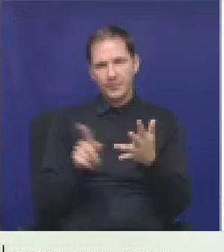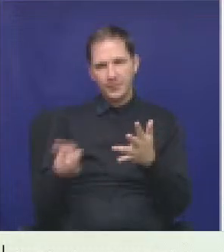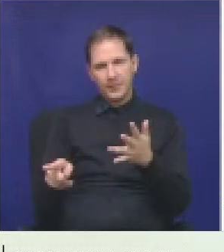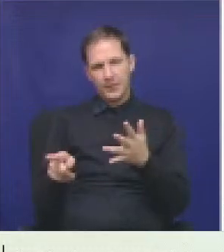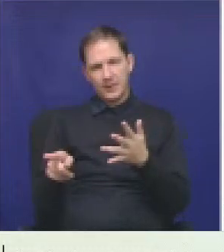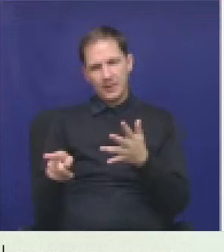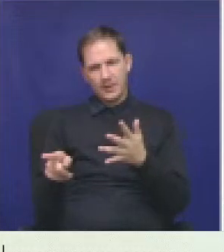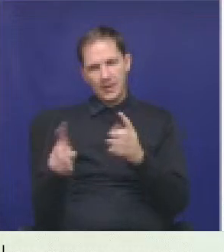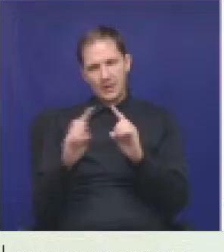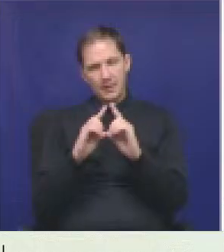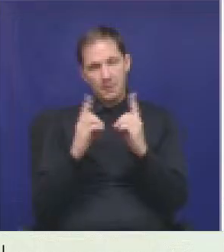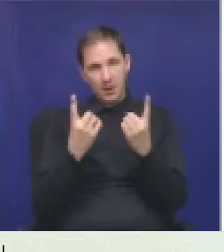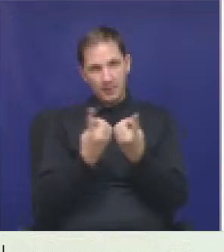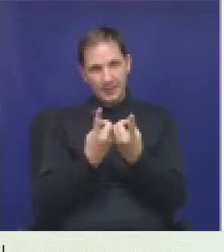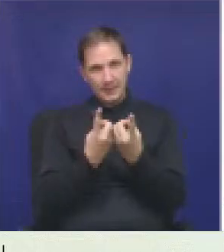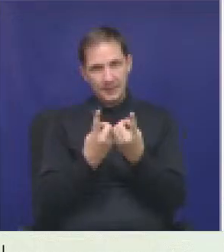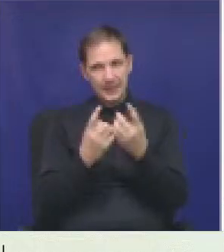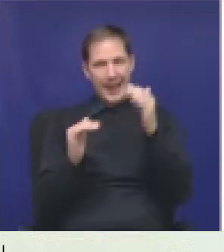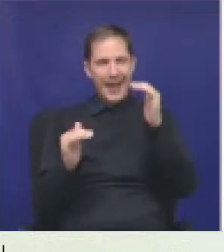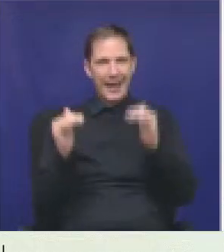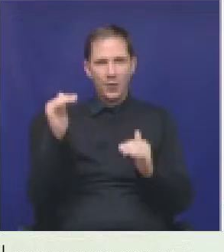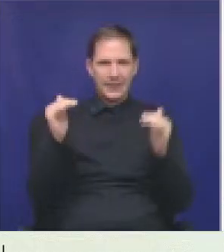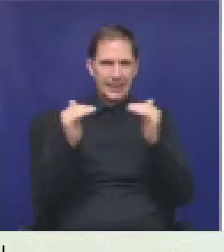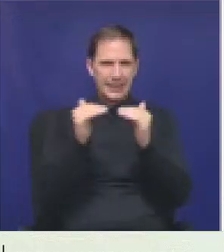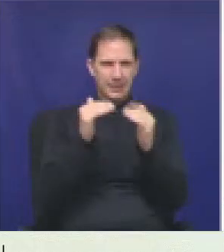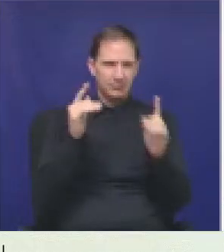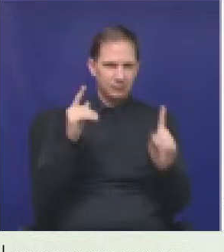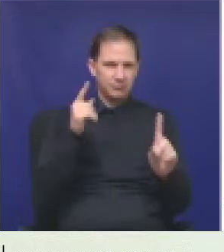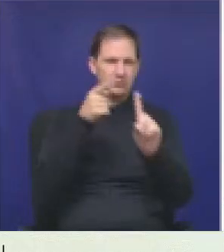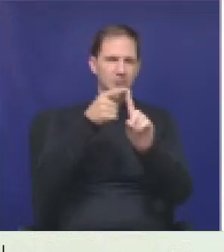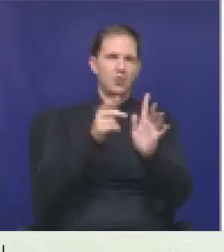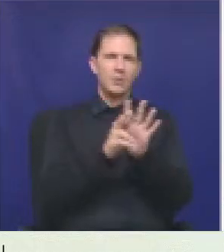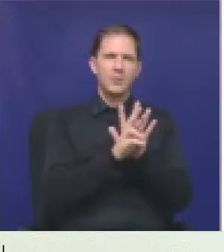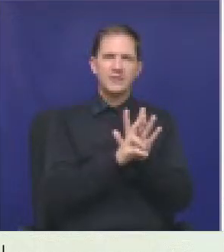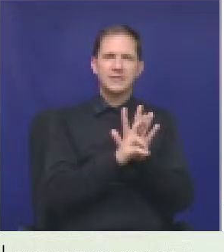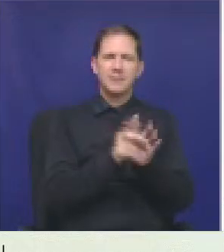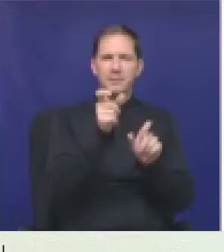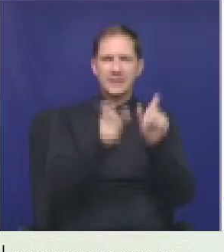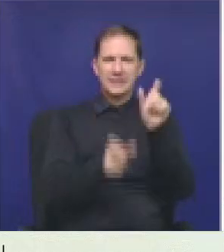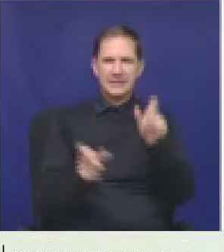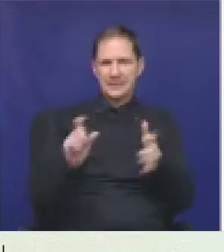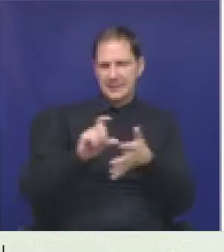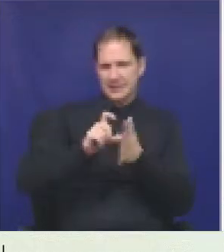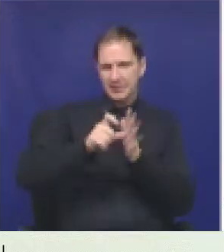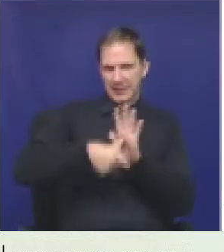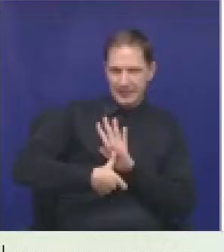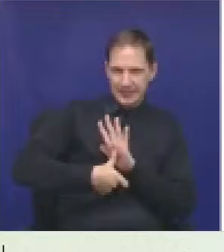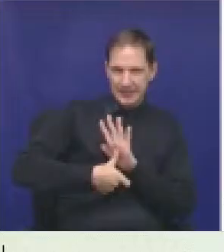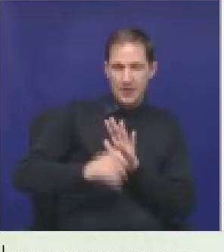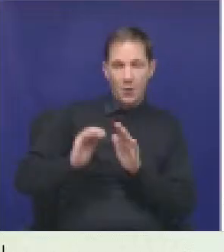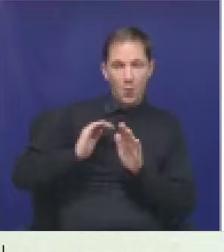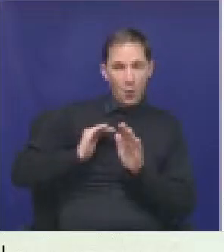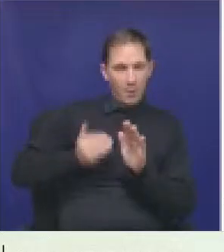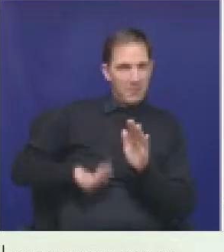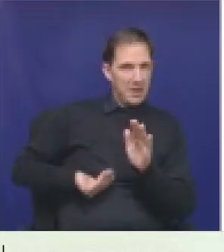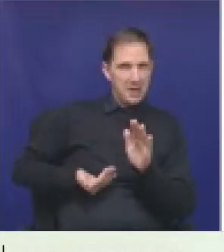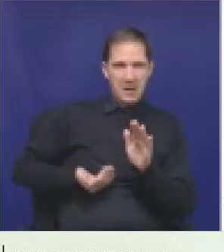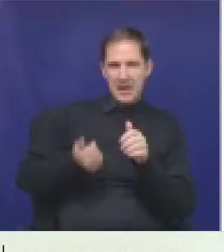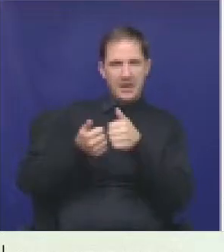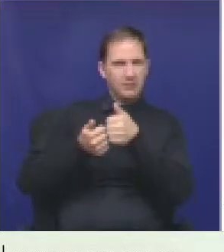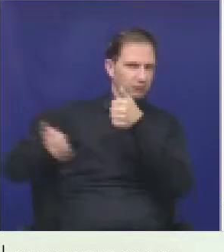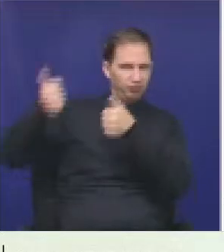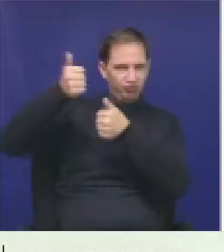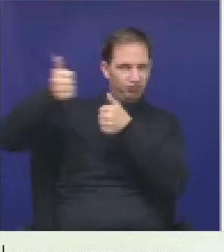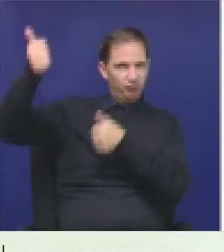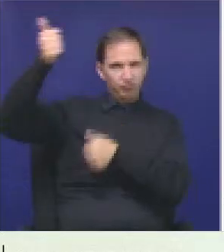to meet equity targets, particularly regarding the representation of persons with disabilities and women in senior level